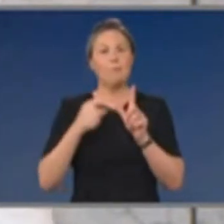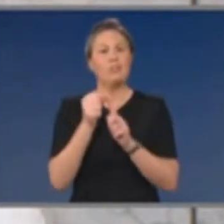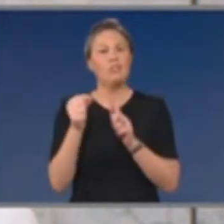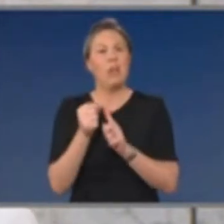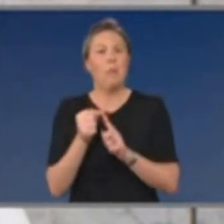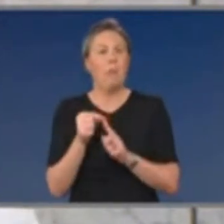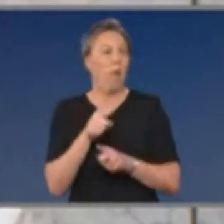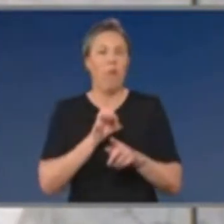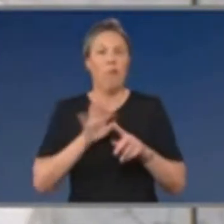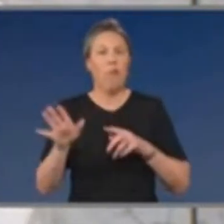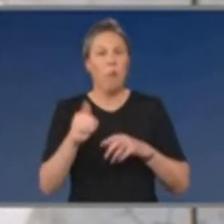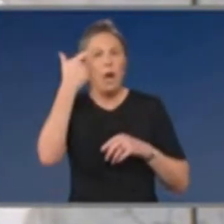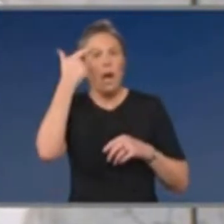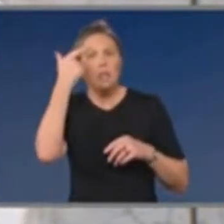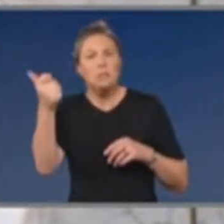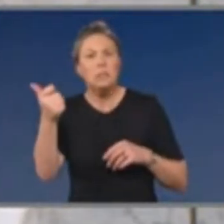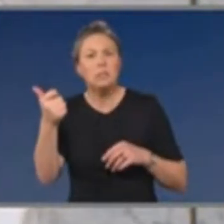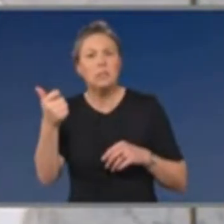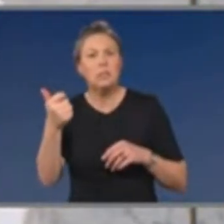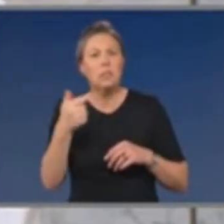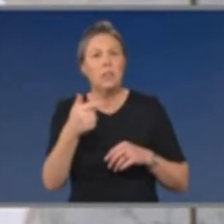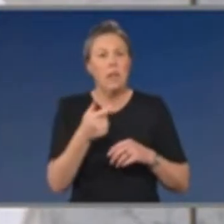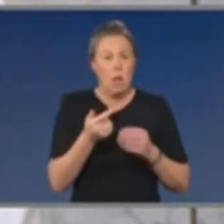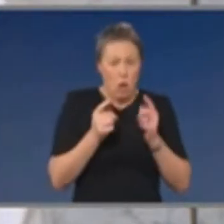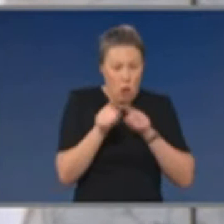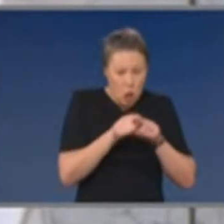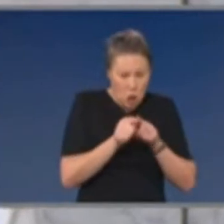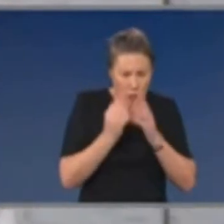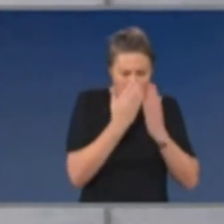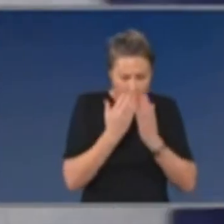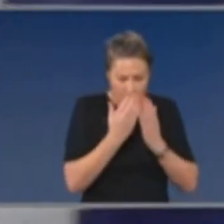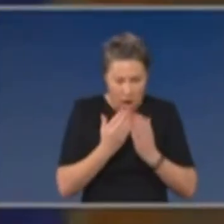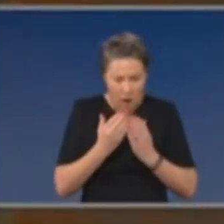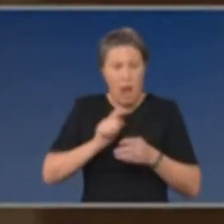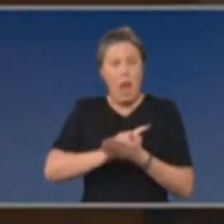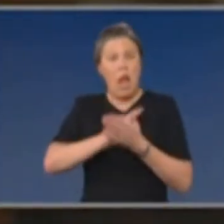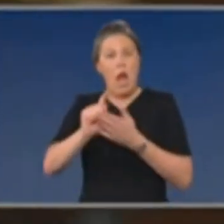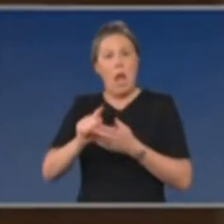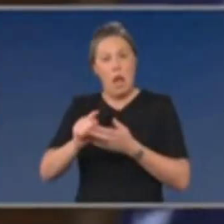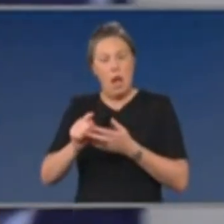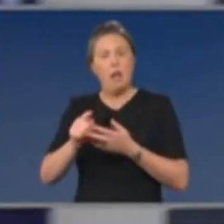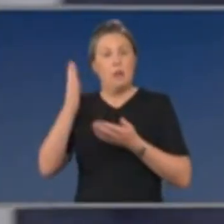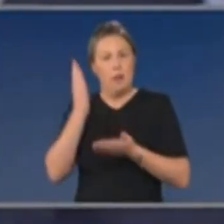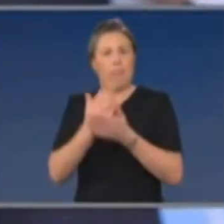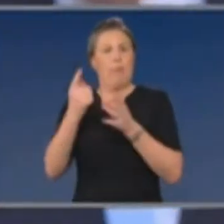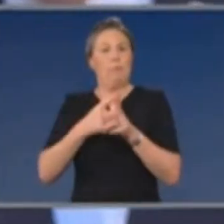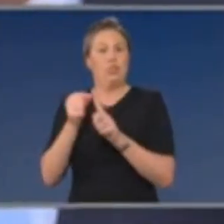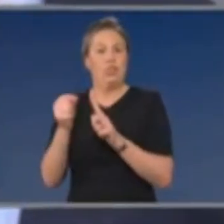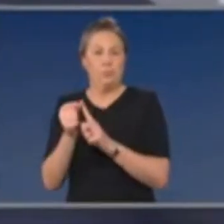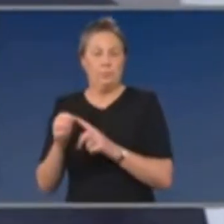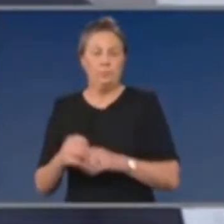entree into what could potentially be an apprenticeship. I should confirm that so far New South